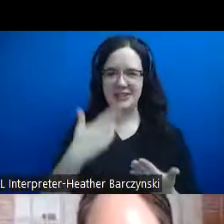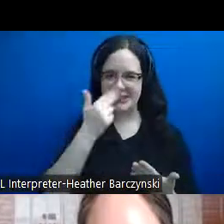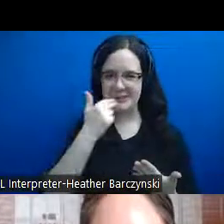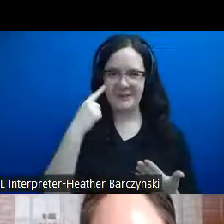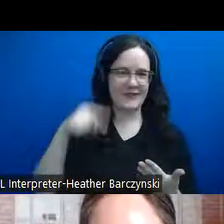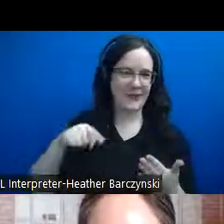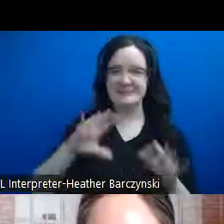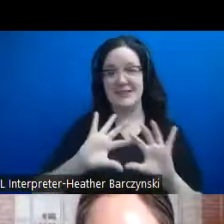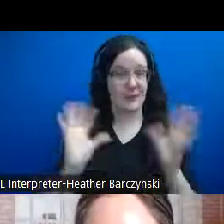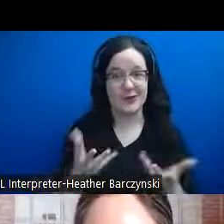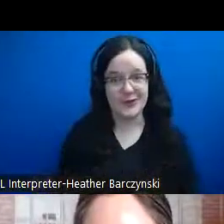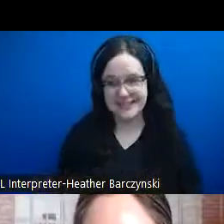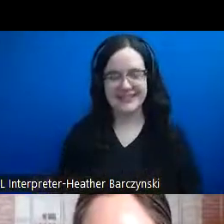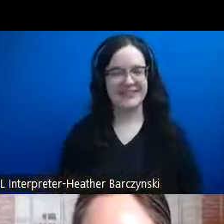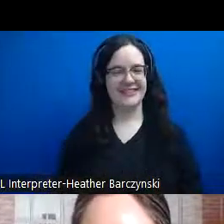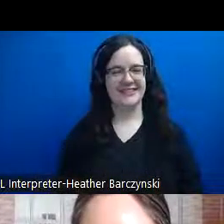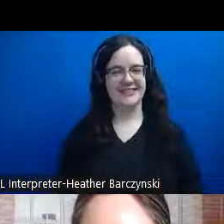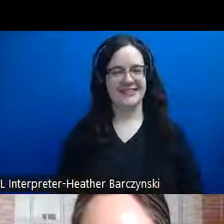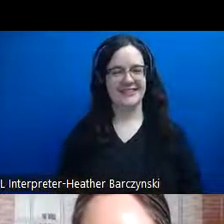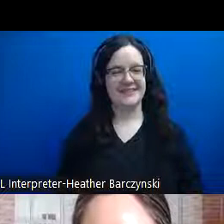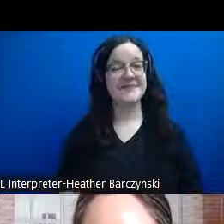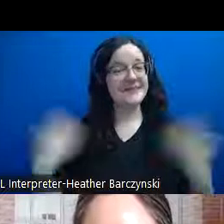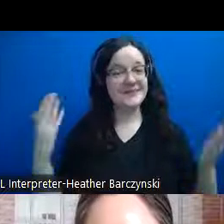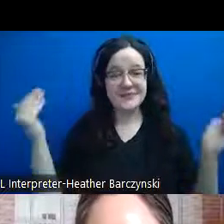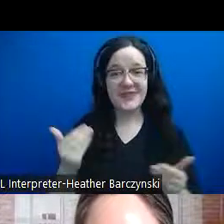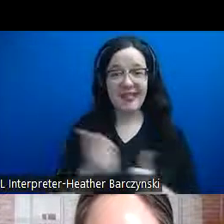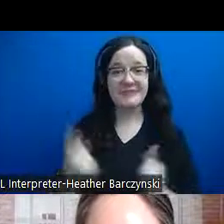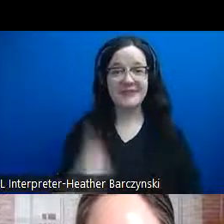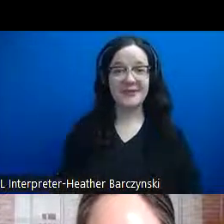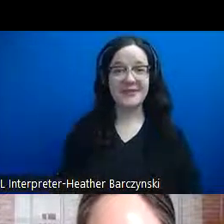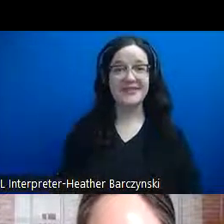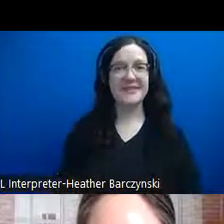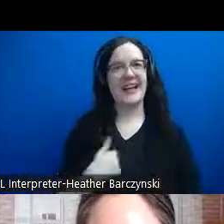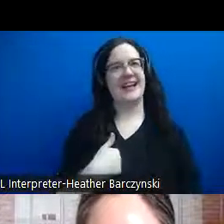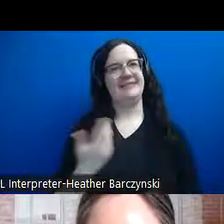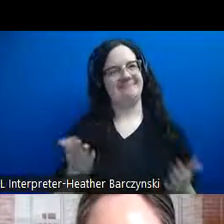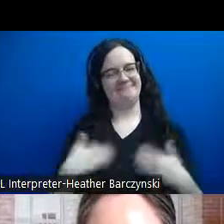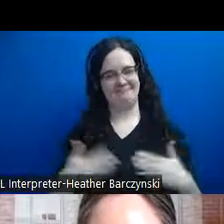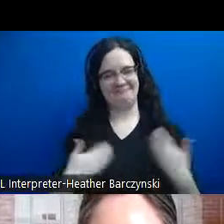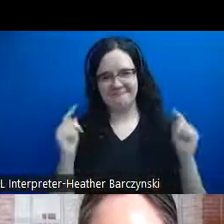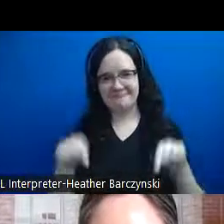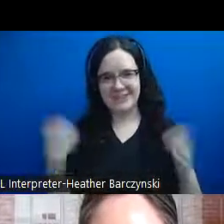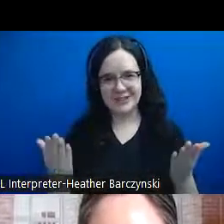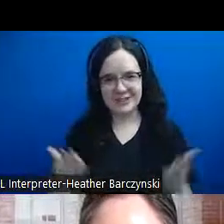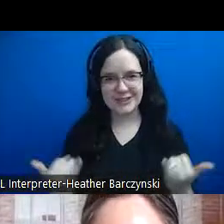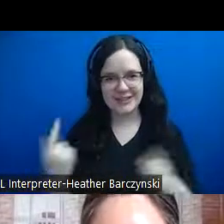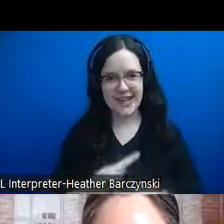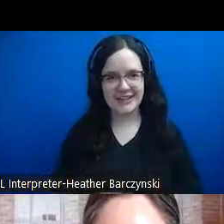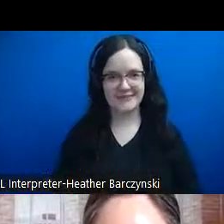this world of ours. So welcome everybody. I'm very pleased to be here